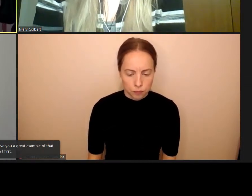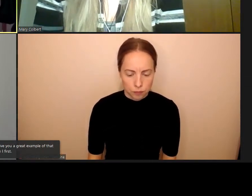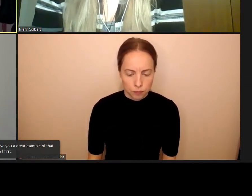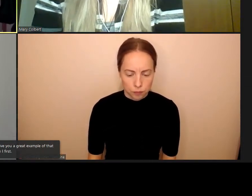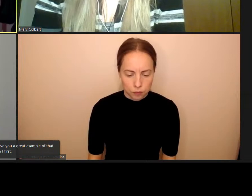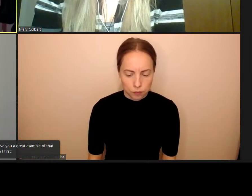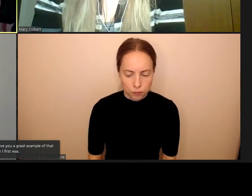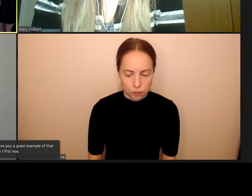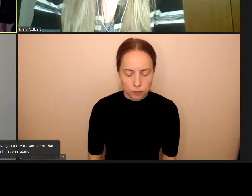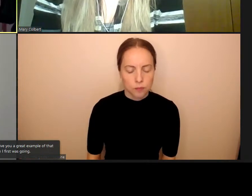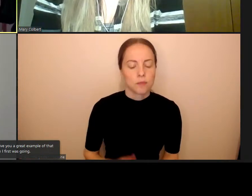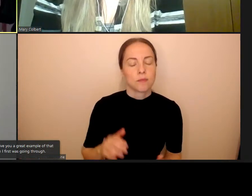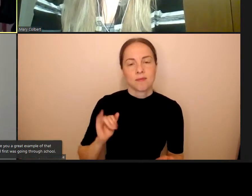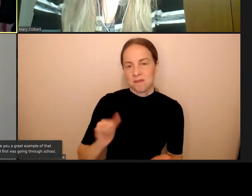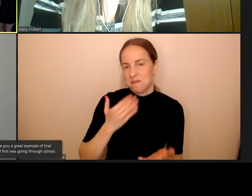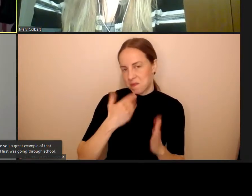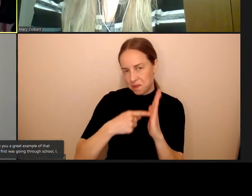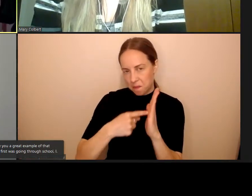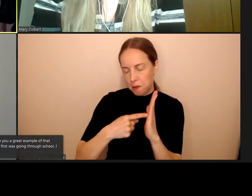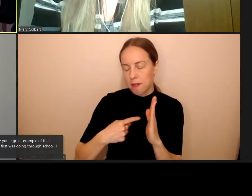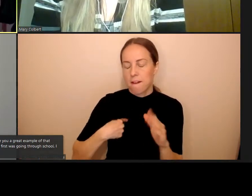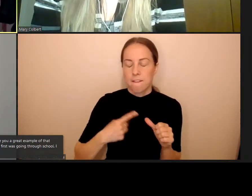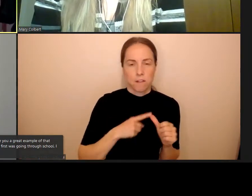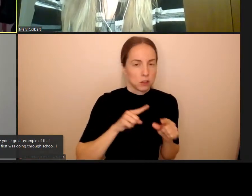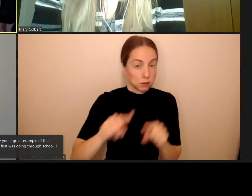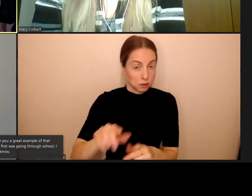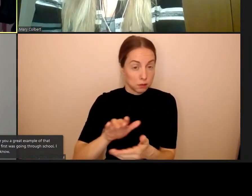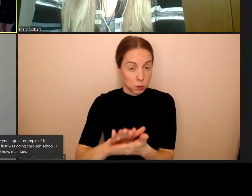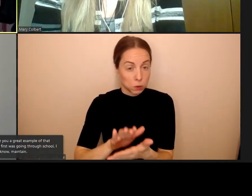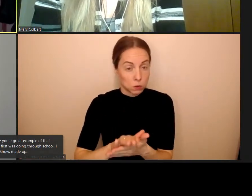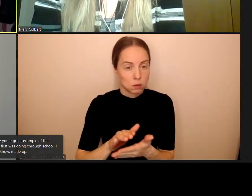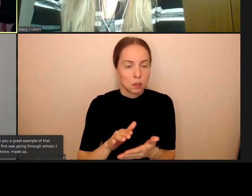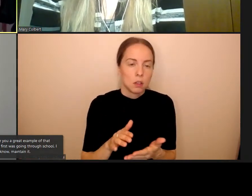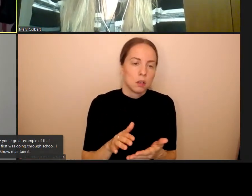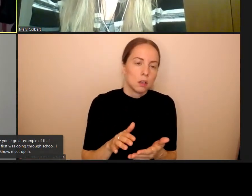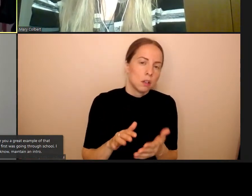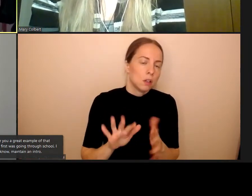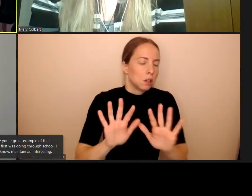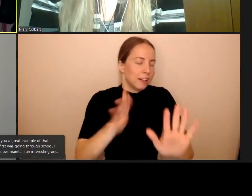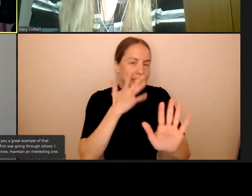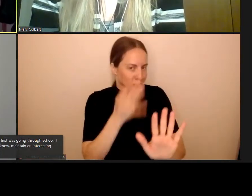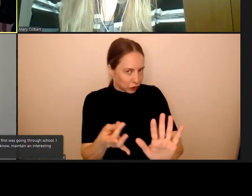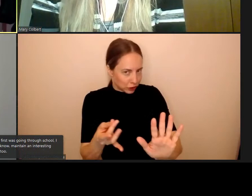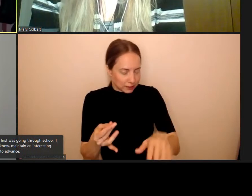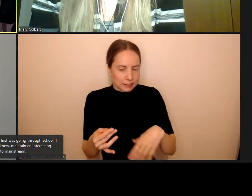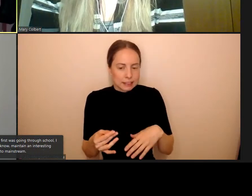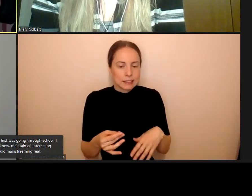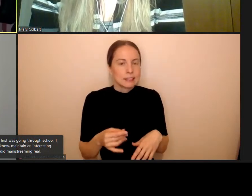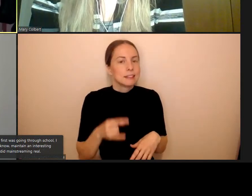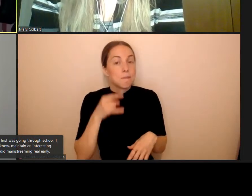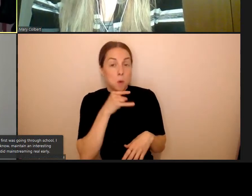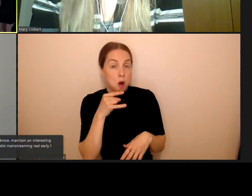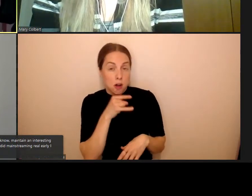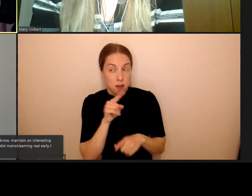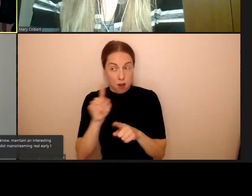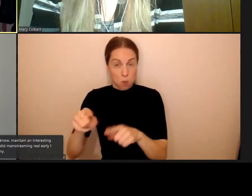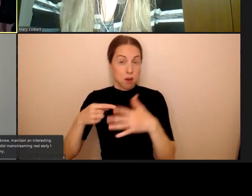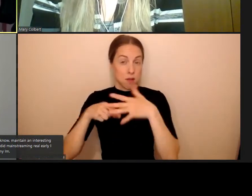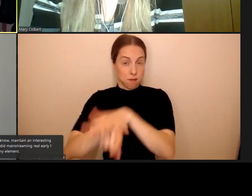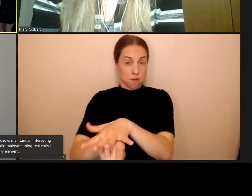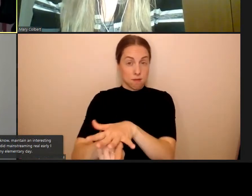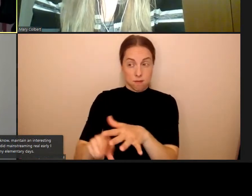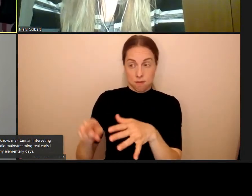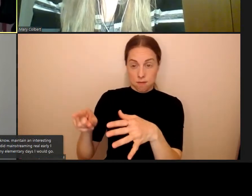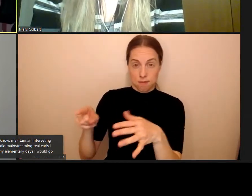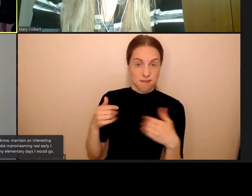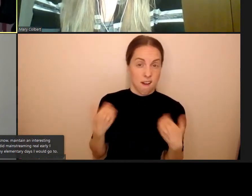first was going through school, I went to, you know, interesting, in Milwaukee, we did mainstreaming real early. I would go, in my elementary days, I